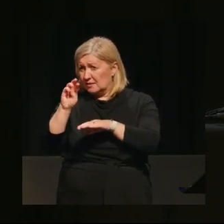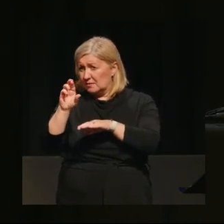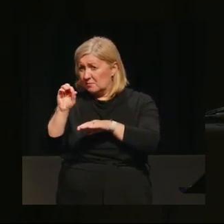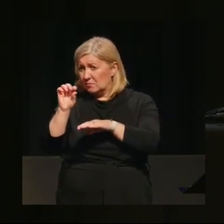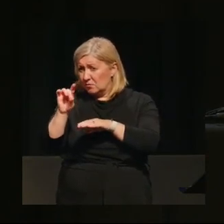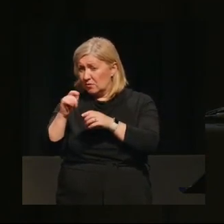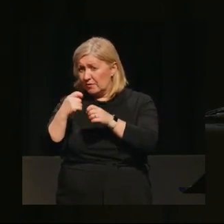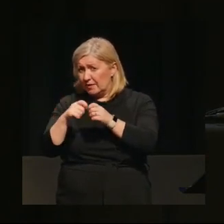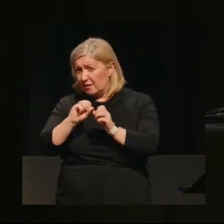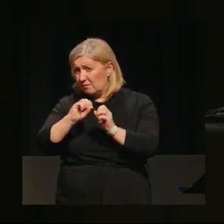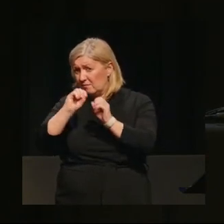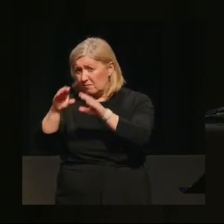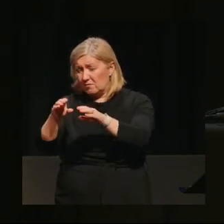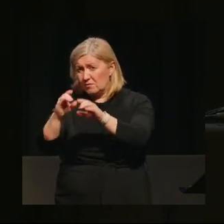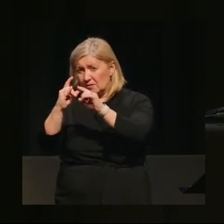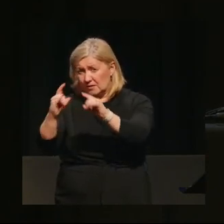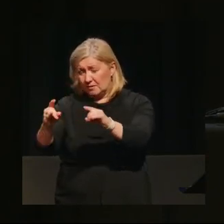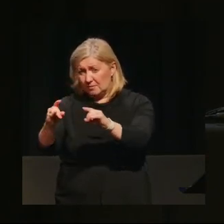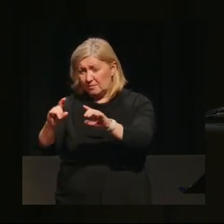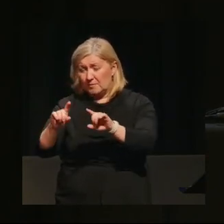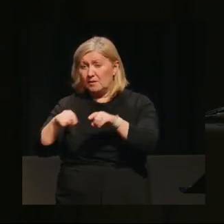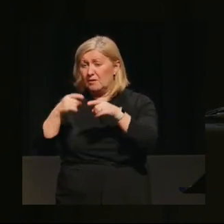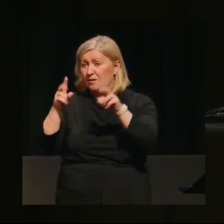mother died shortly after liberation.